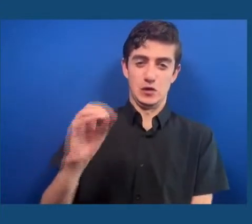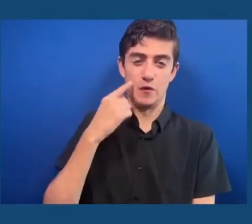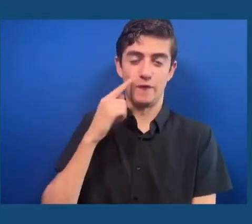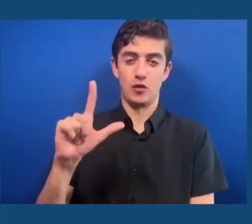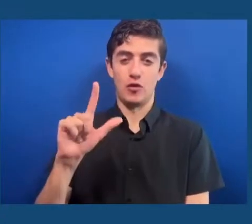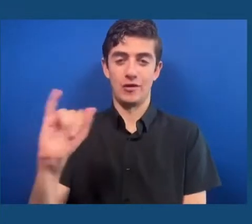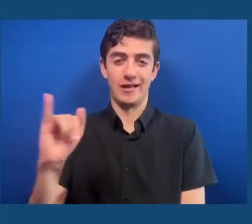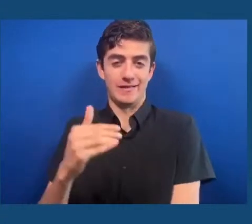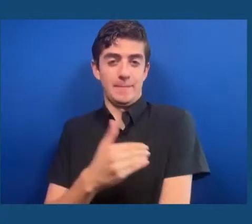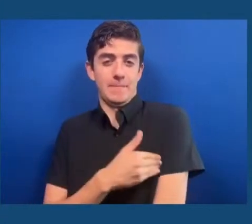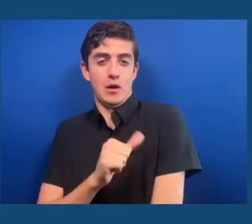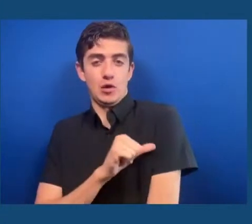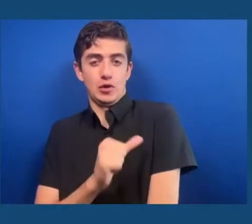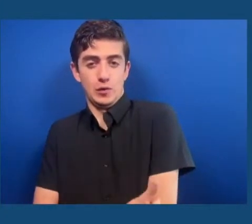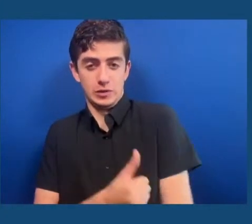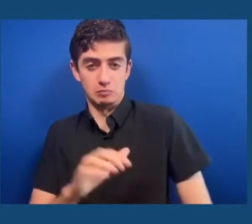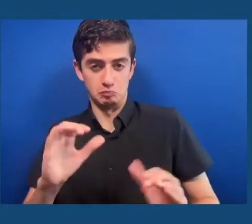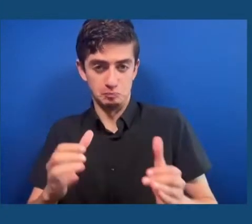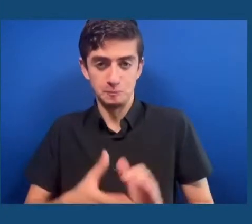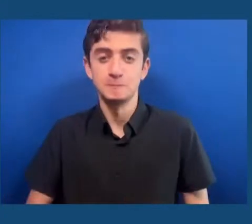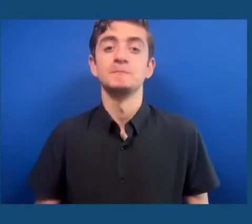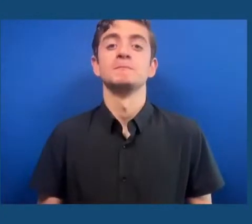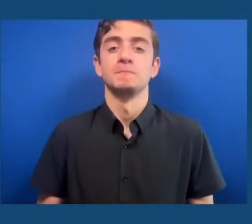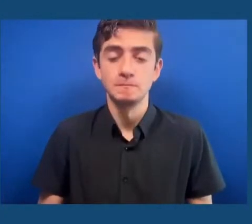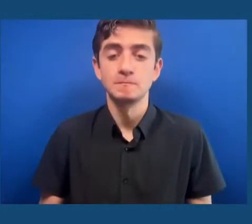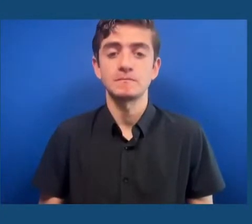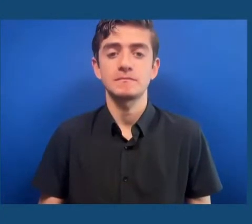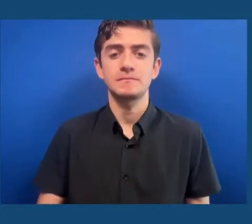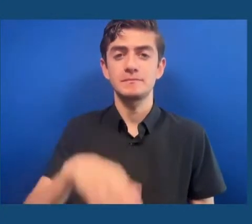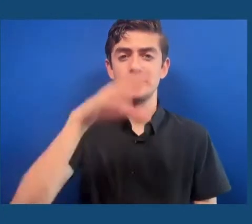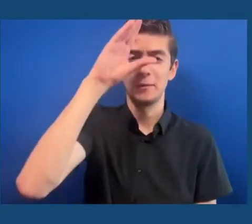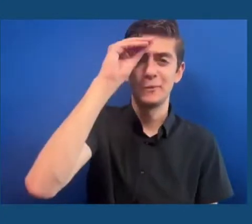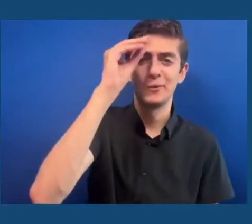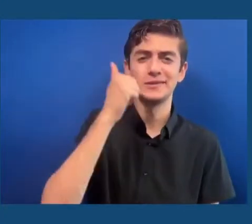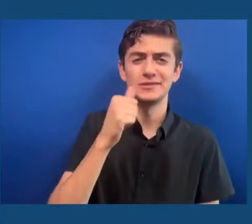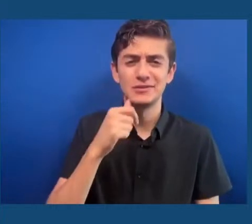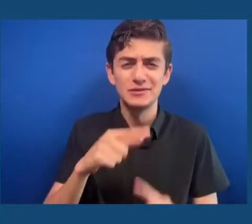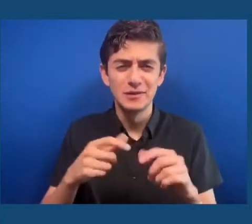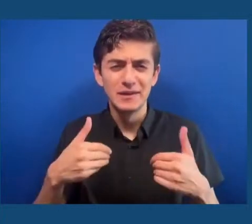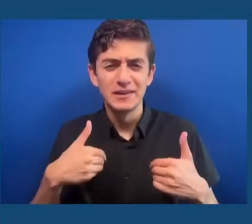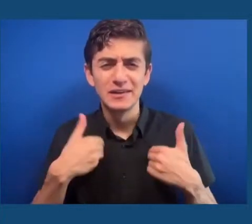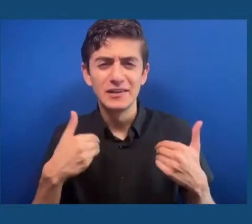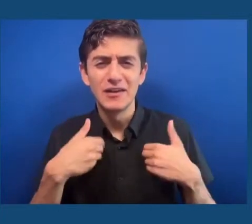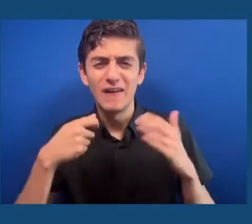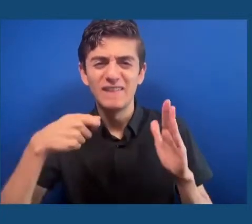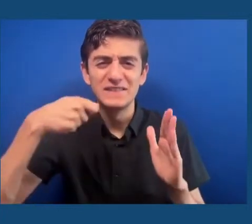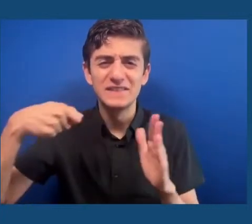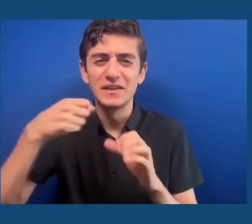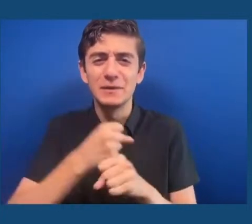And we also have the boys and girls of the Young Filmmakers of Montauk. Where are you? Where?